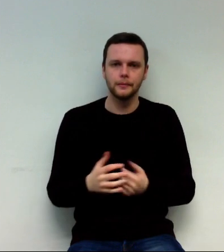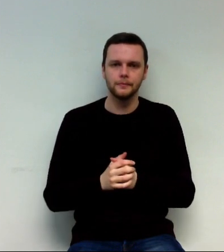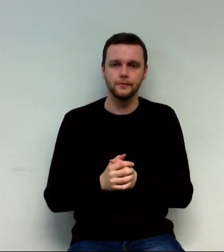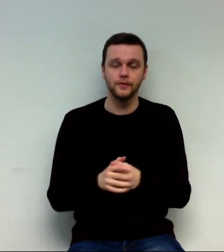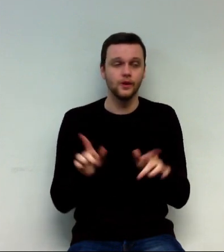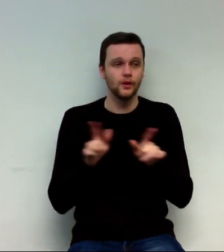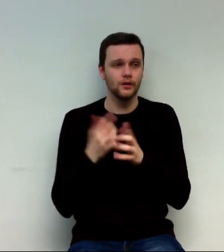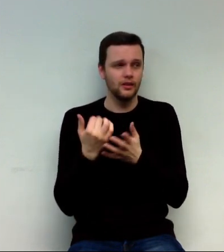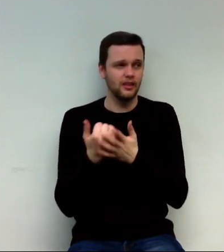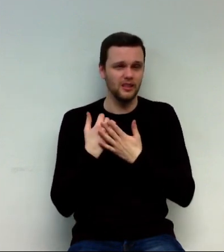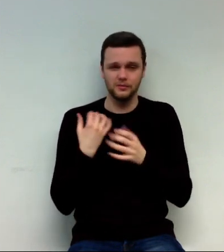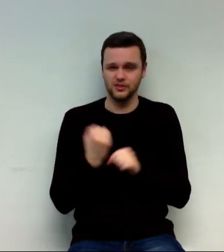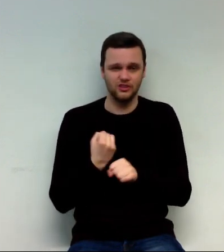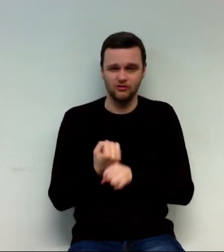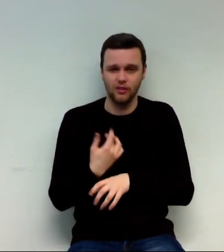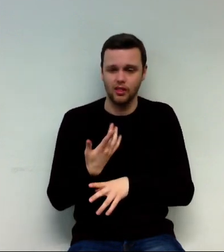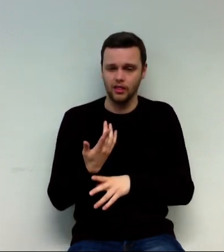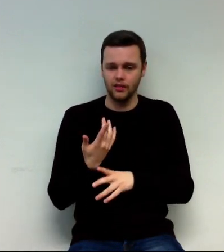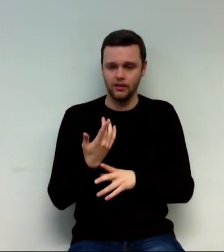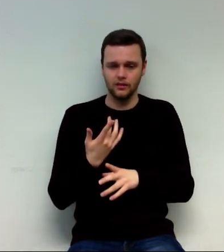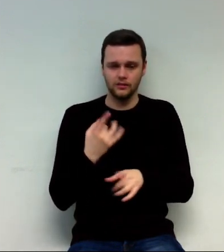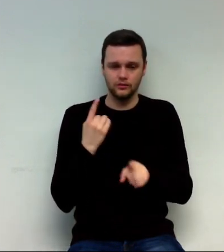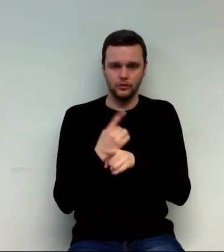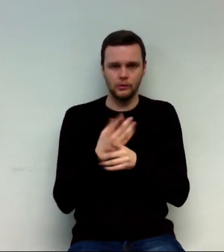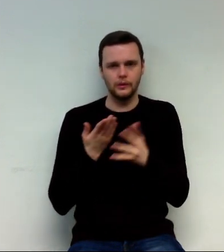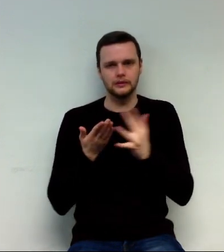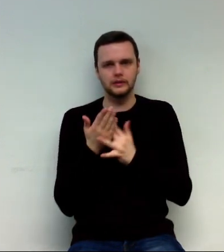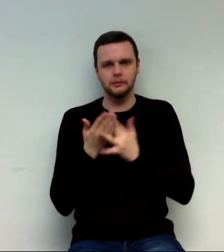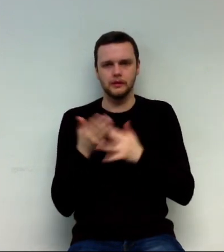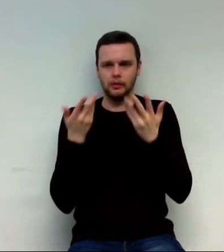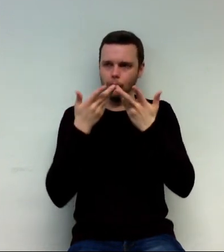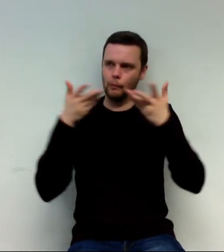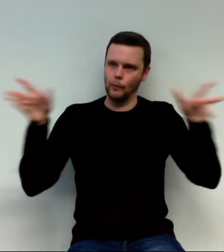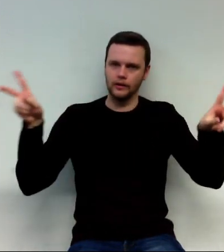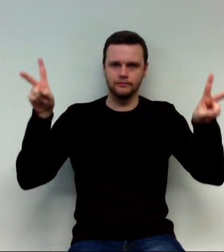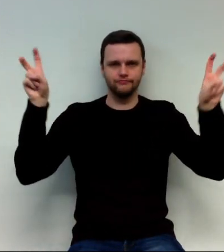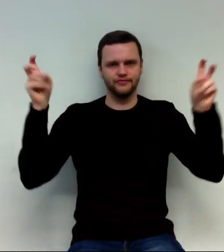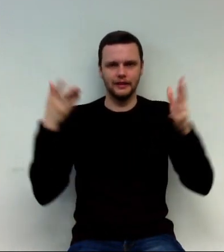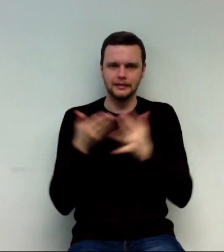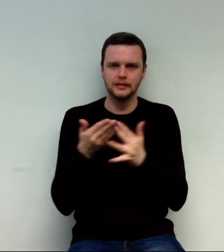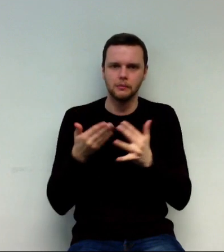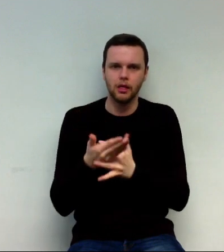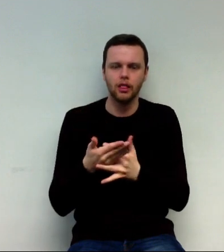helps in general if you're talking about accessibility and its sort of widest possible meaning, like